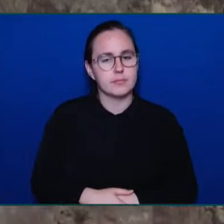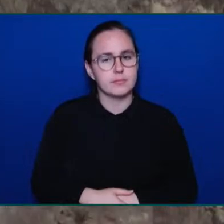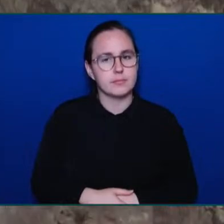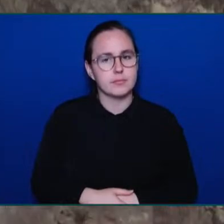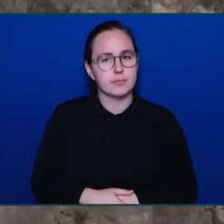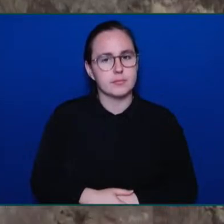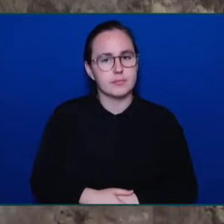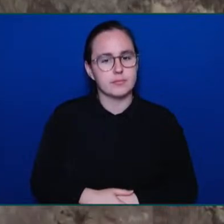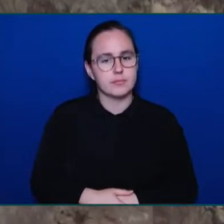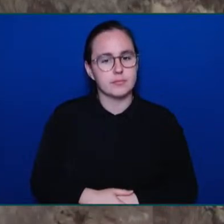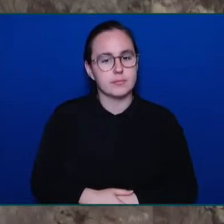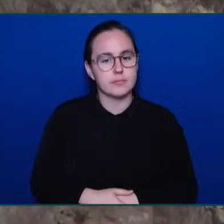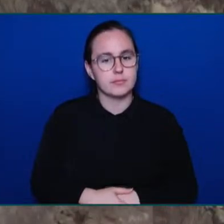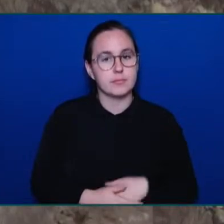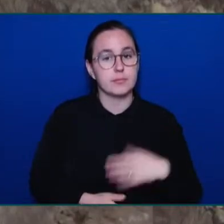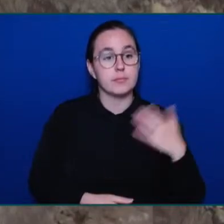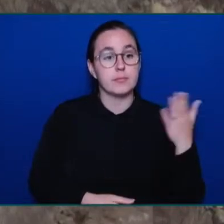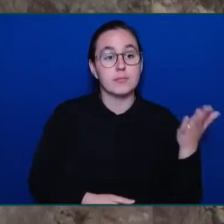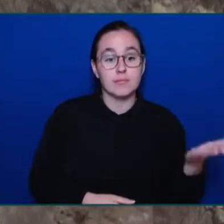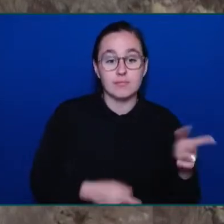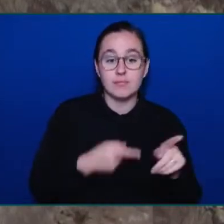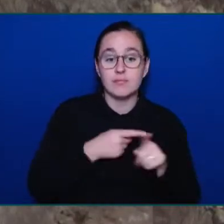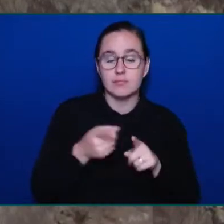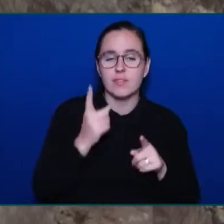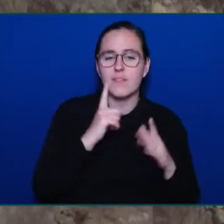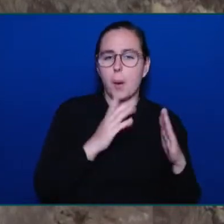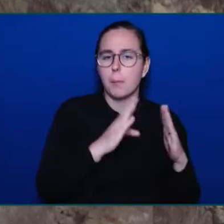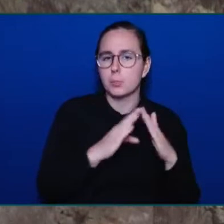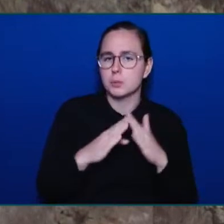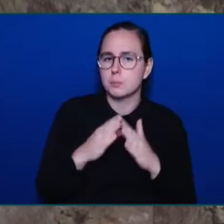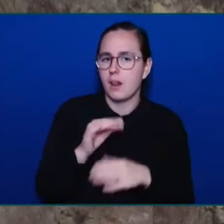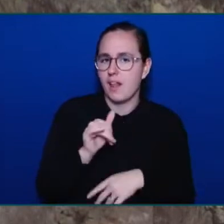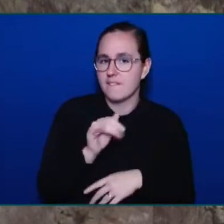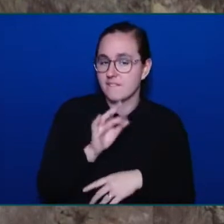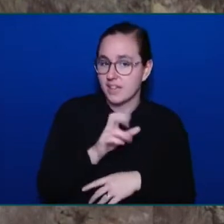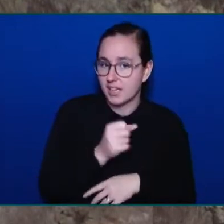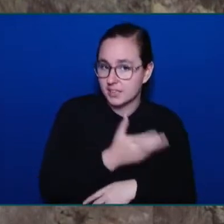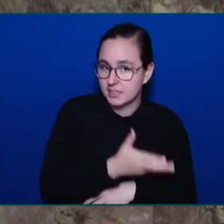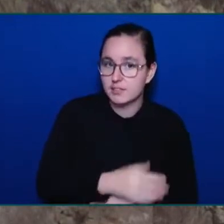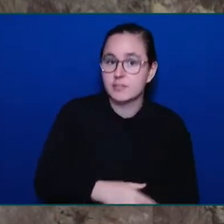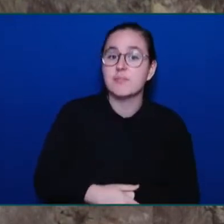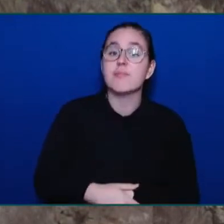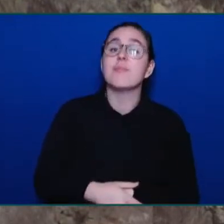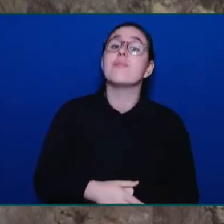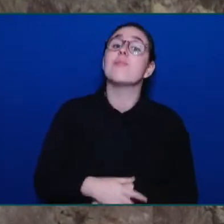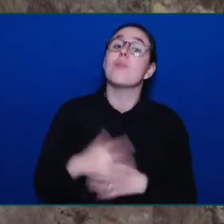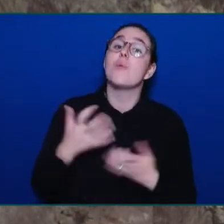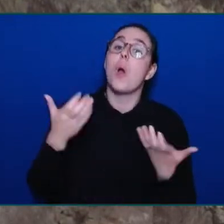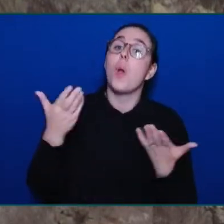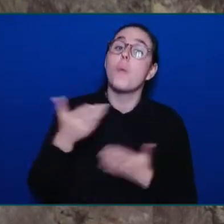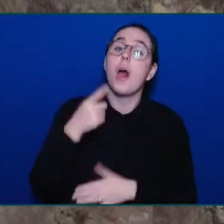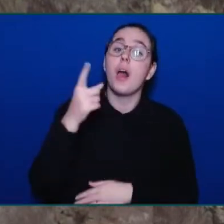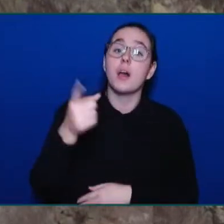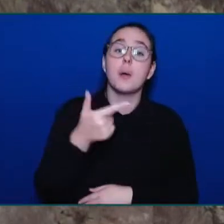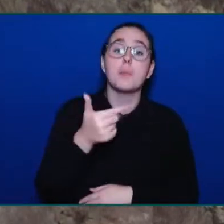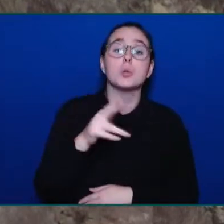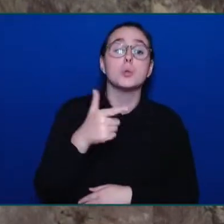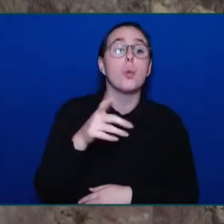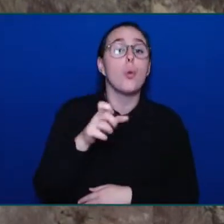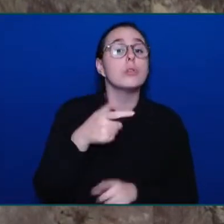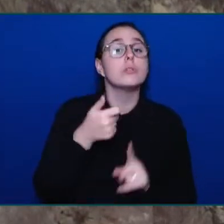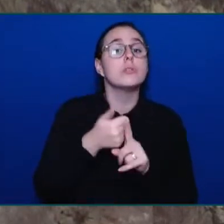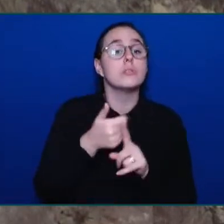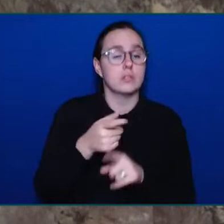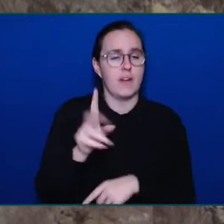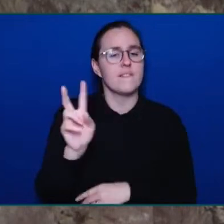some special guests. George Harvey, who's the Metro Vancouver Board Chair and also the Mayor of the City of Delta, as well as